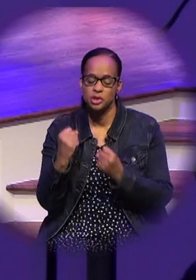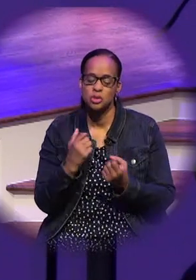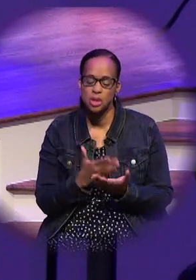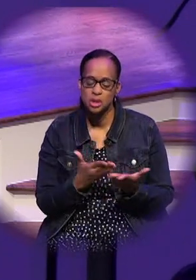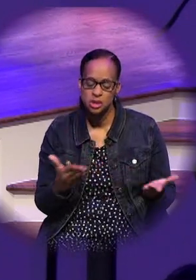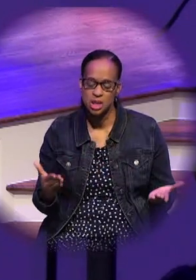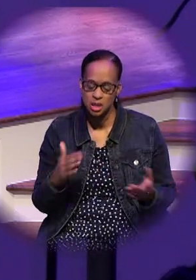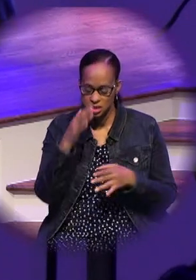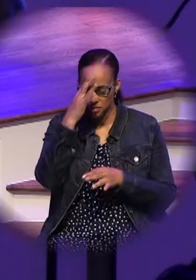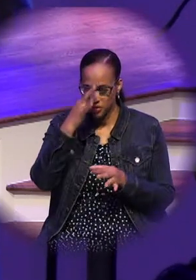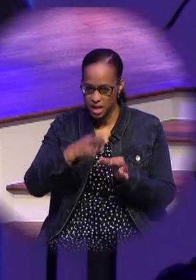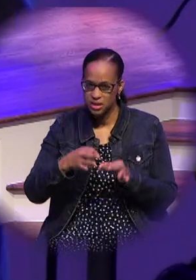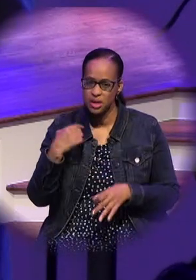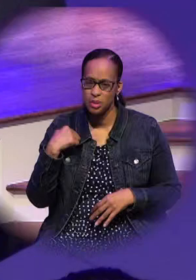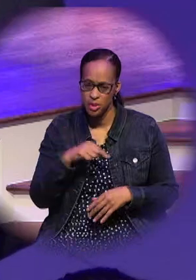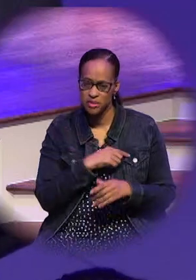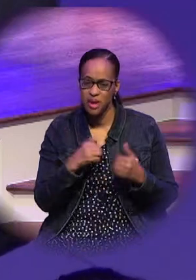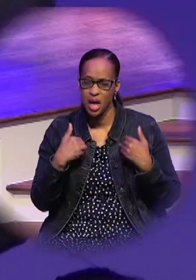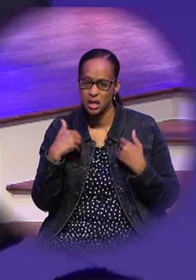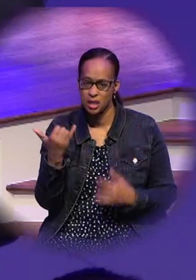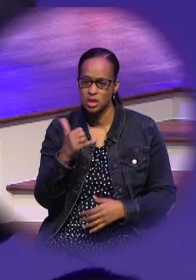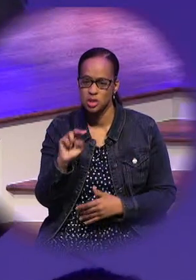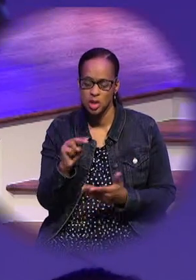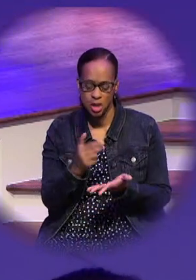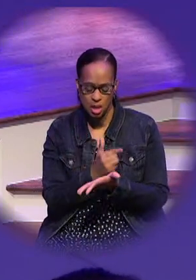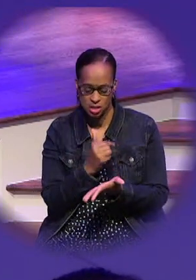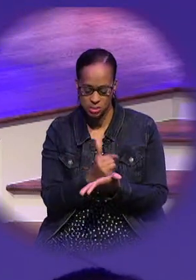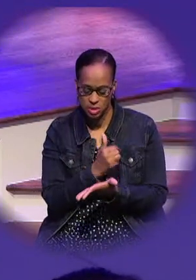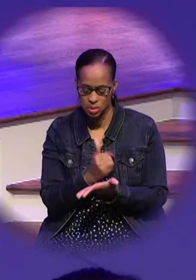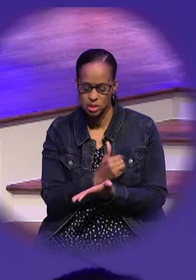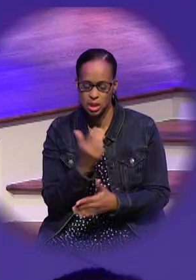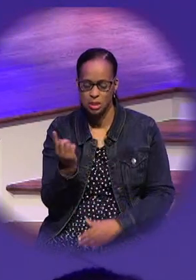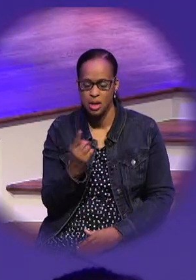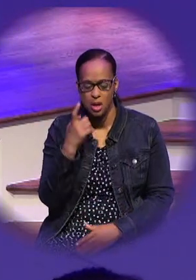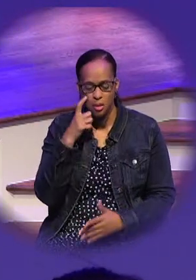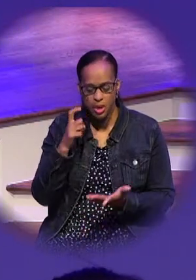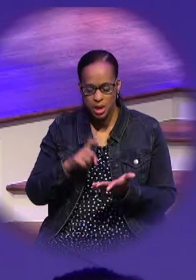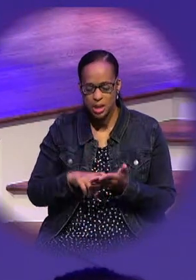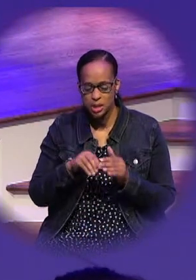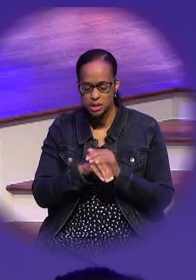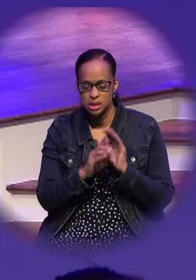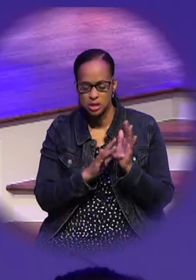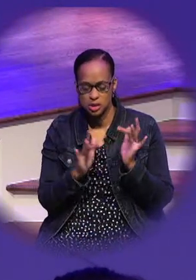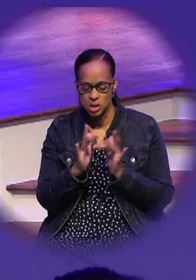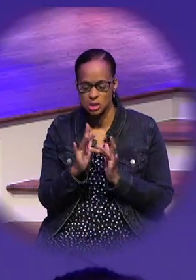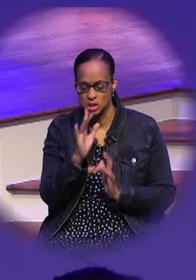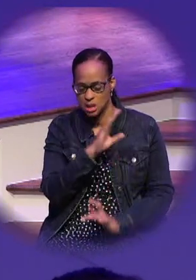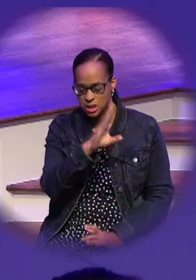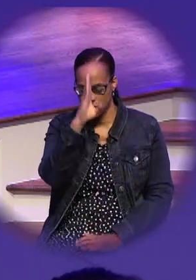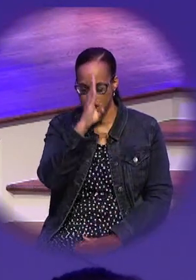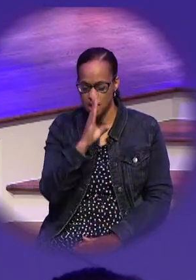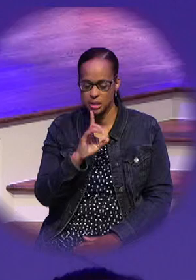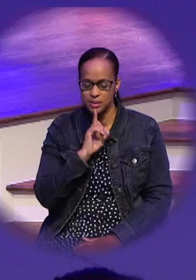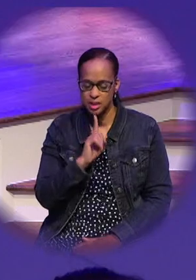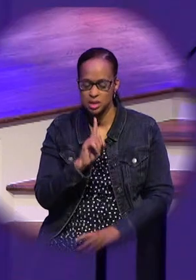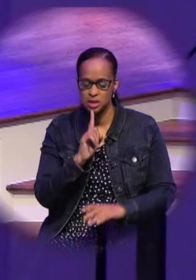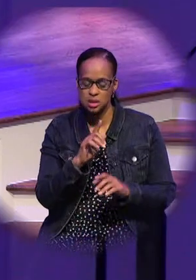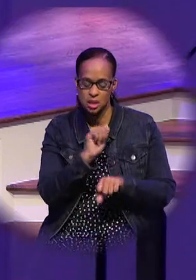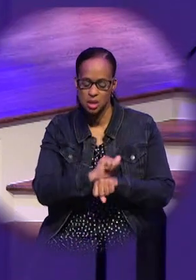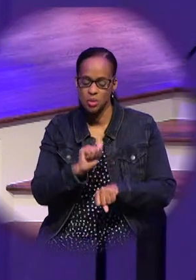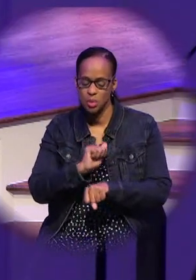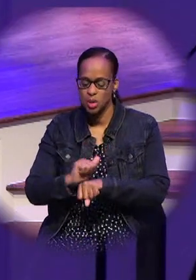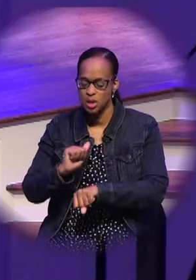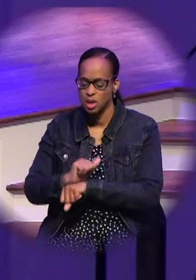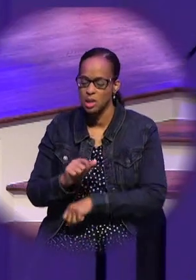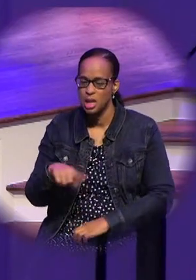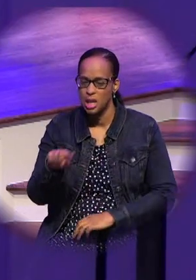as we've had yet in John's gospel, of someone who recognizes in Jesus that God is at work. But as